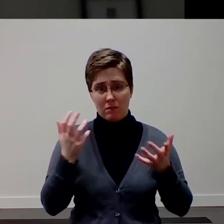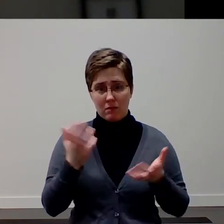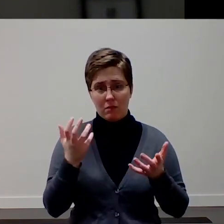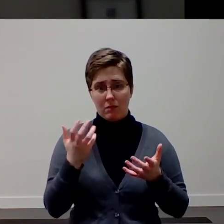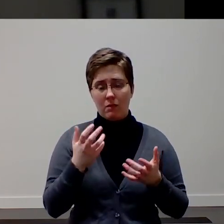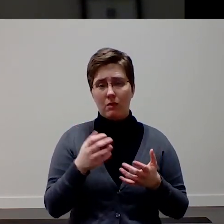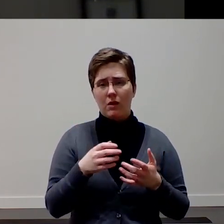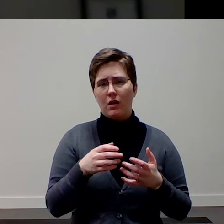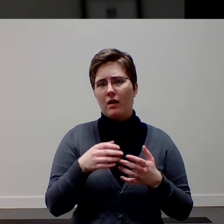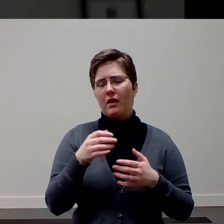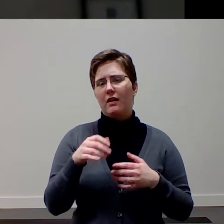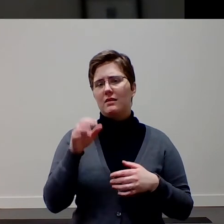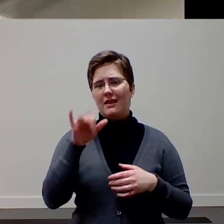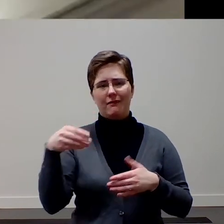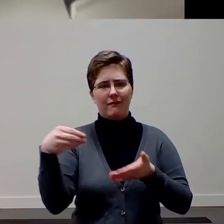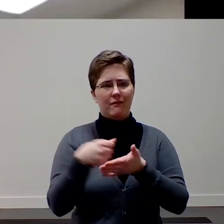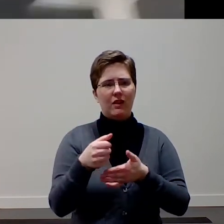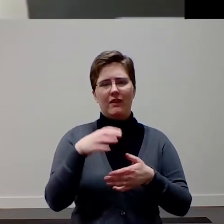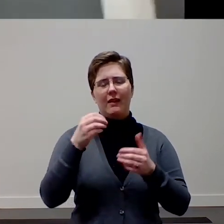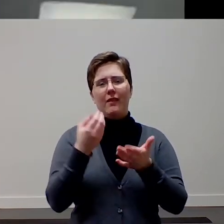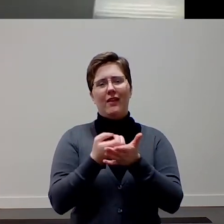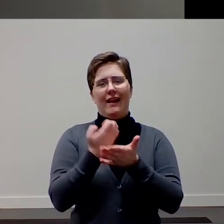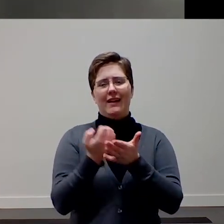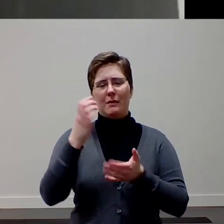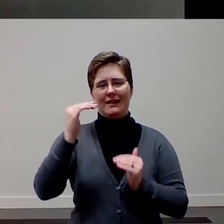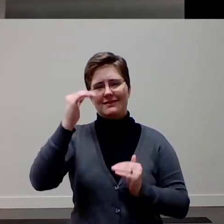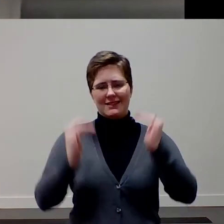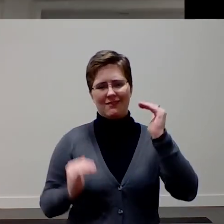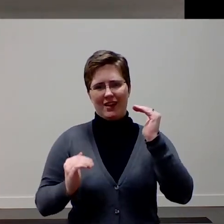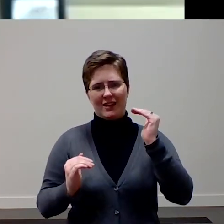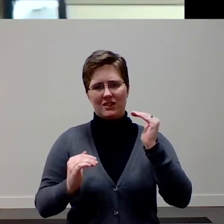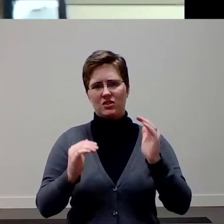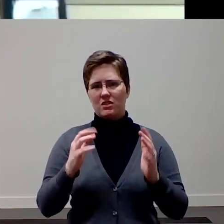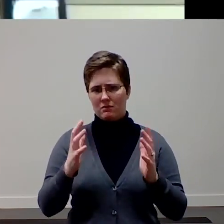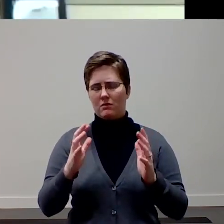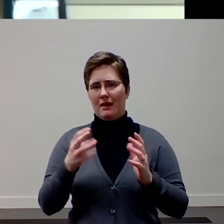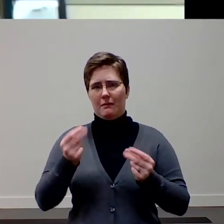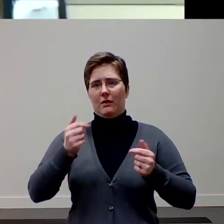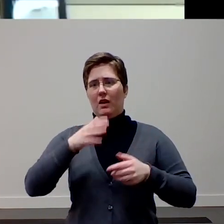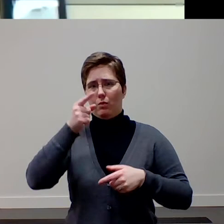Does anyone have eyes on Ms. Varwig? I think Jim's changing it right now.